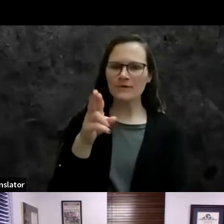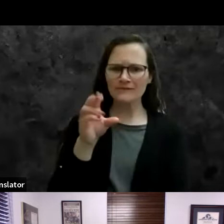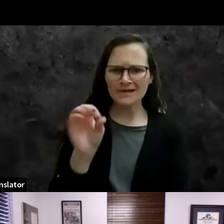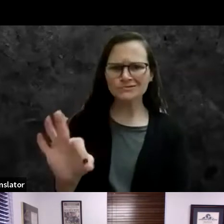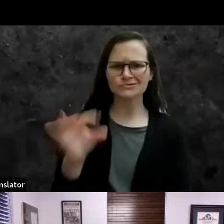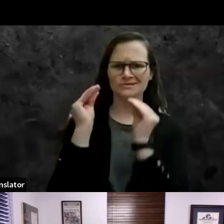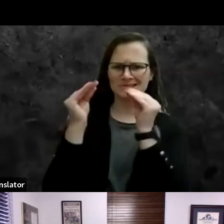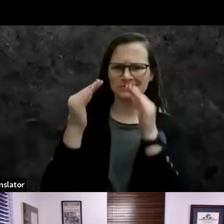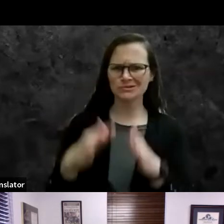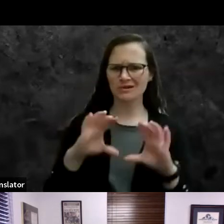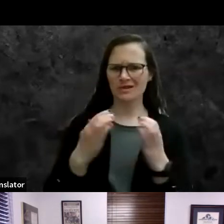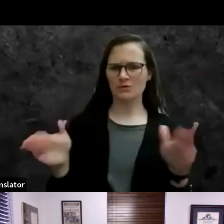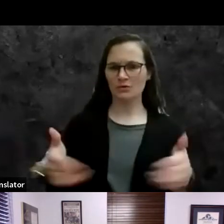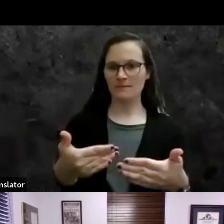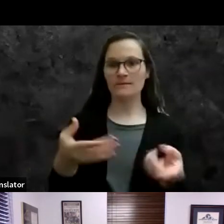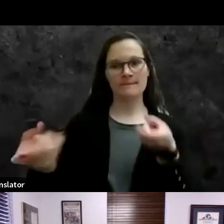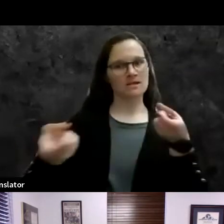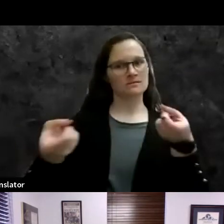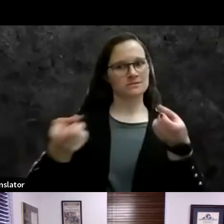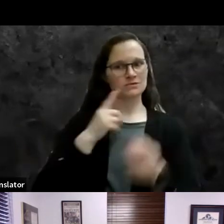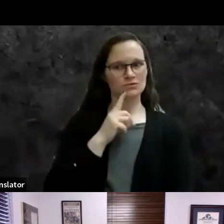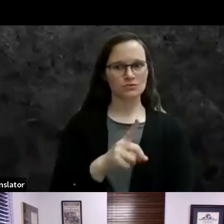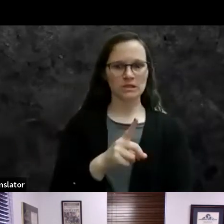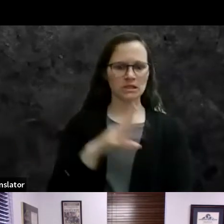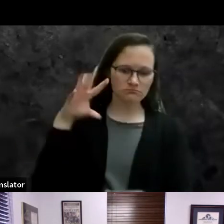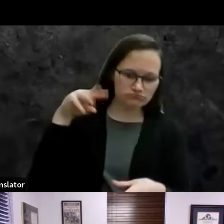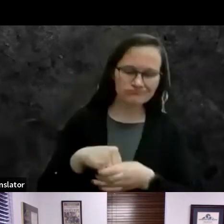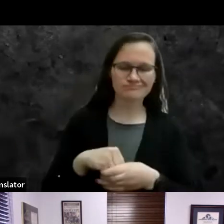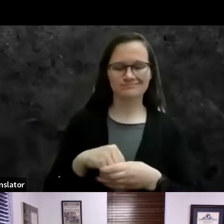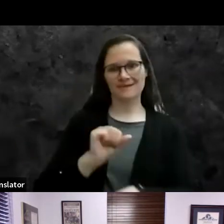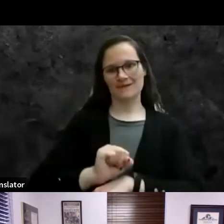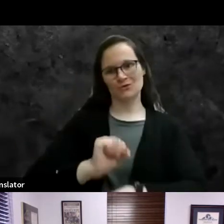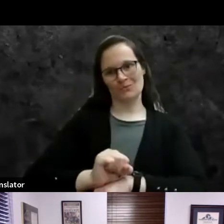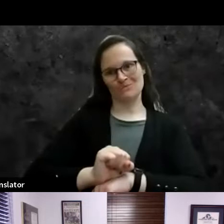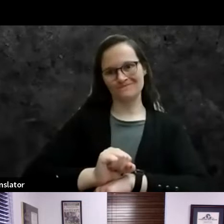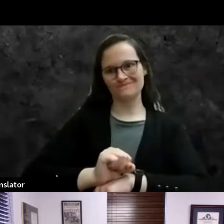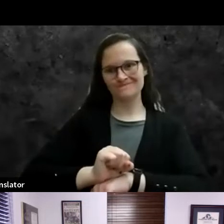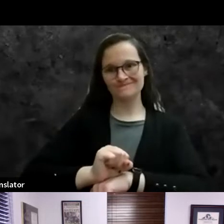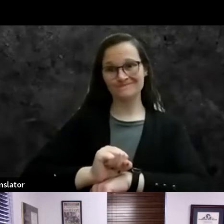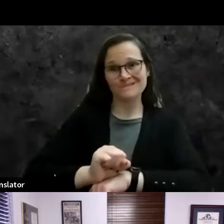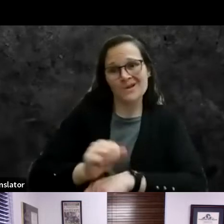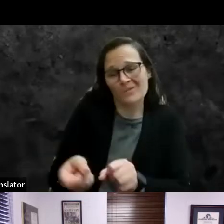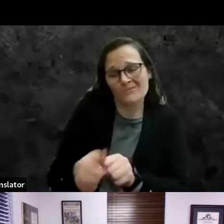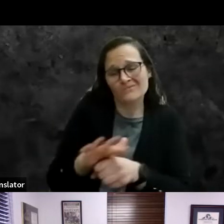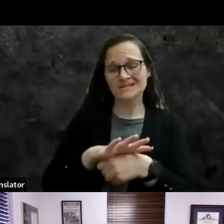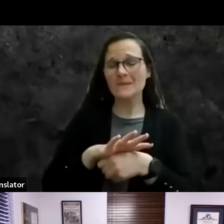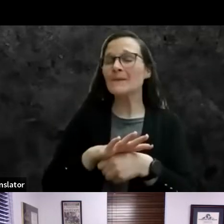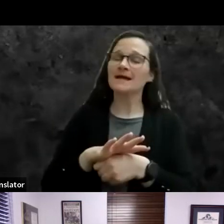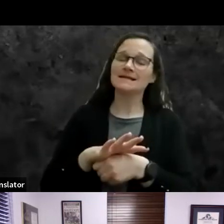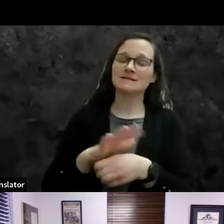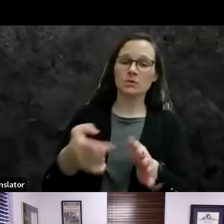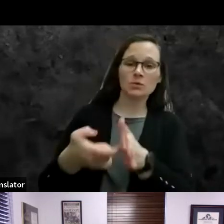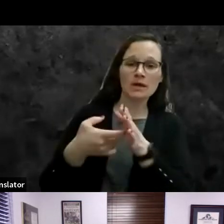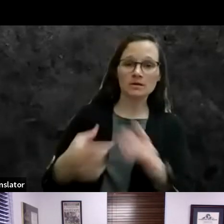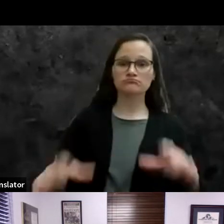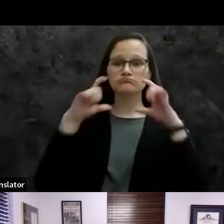in the classroom management has always been kind of part of our job. You know, the pandemic and the required